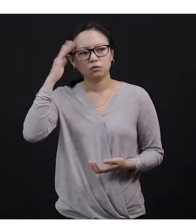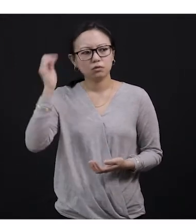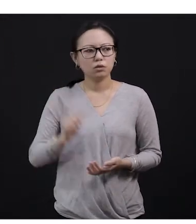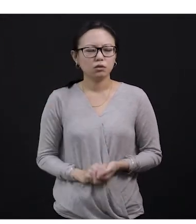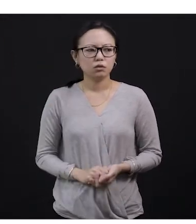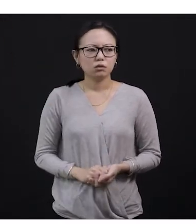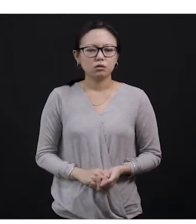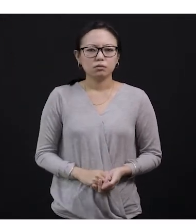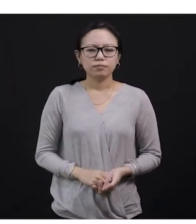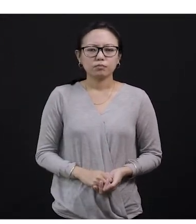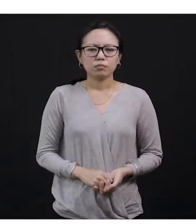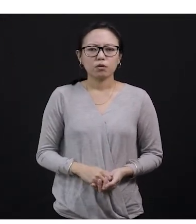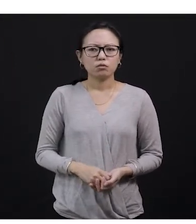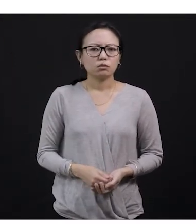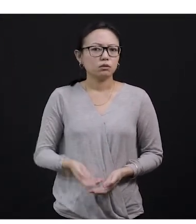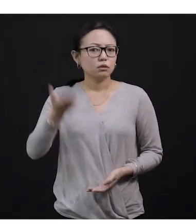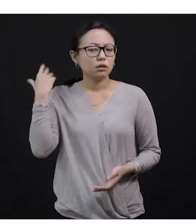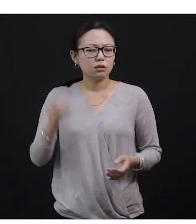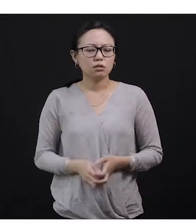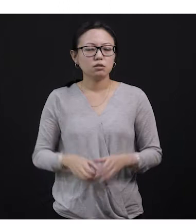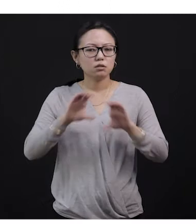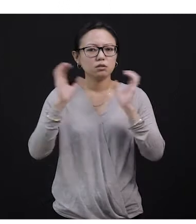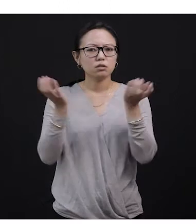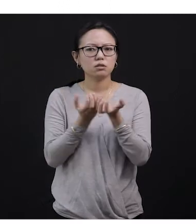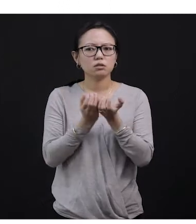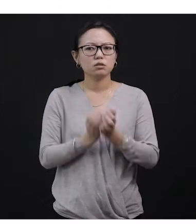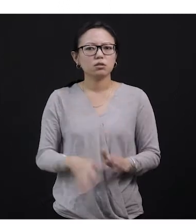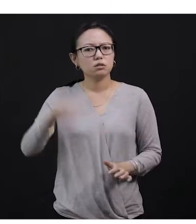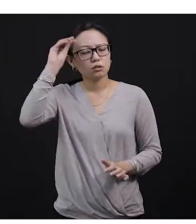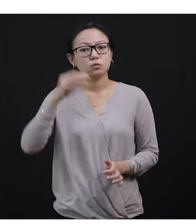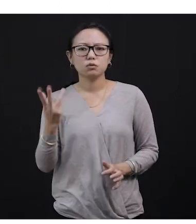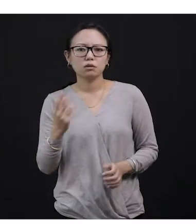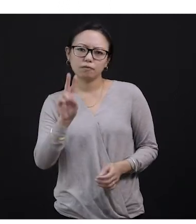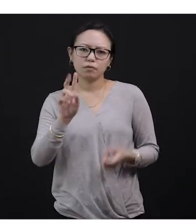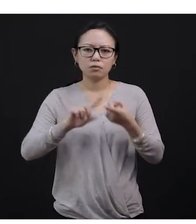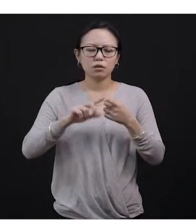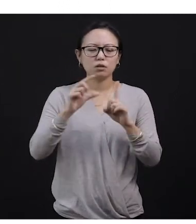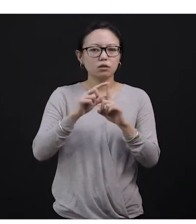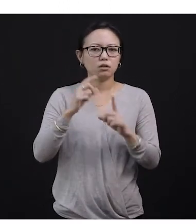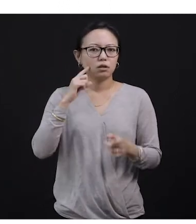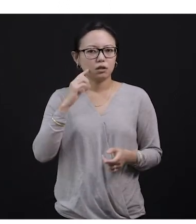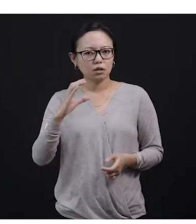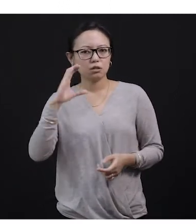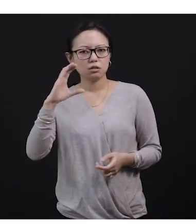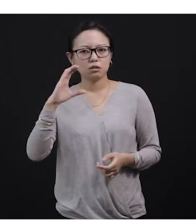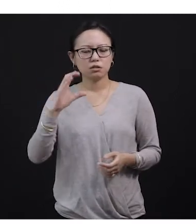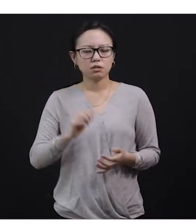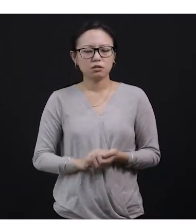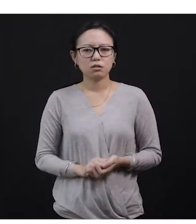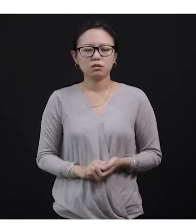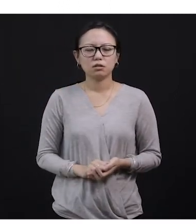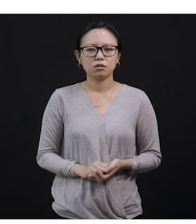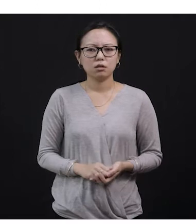culture. If you remember, in the last class we have done about the Vedic culture, that was in chapter 2,